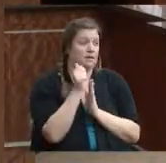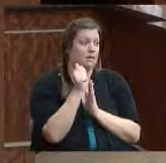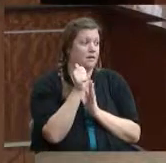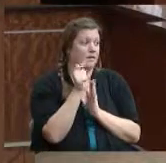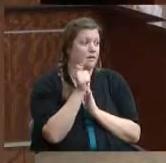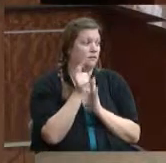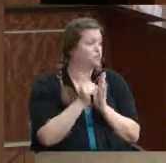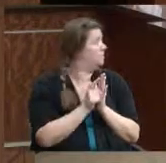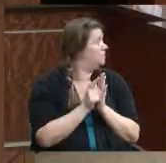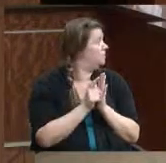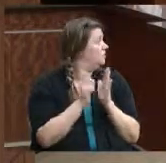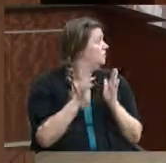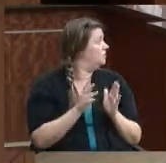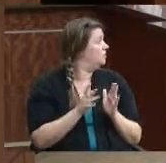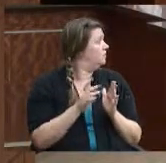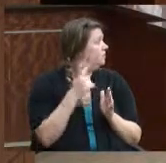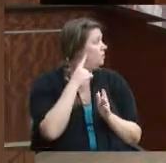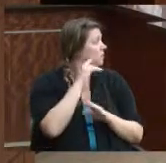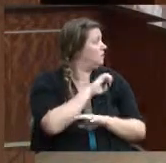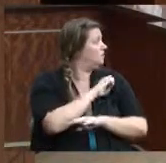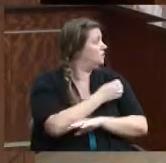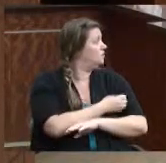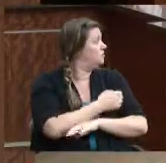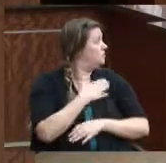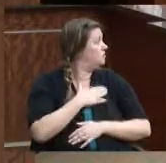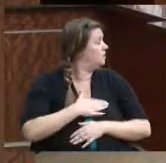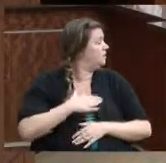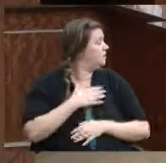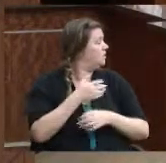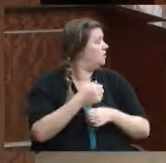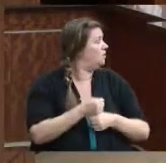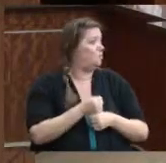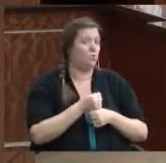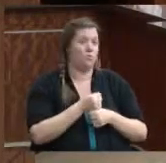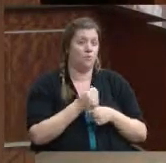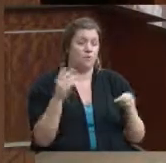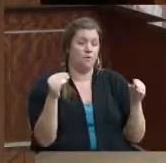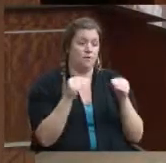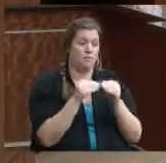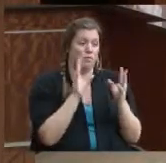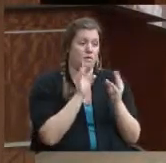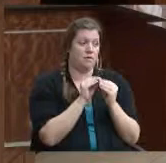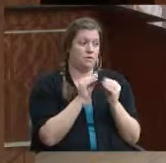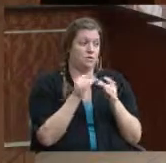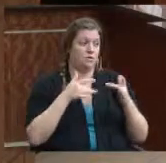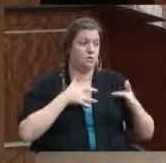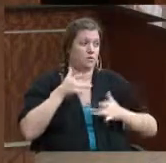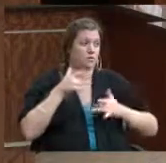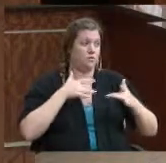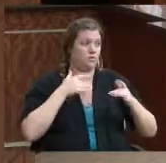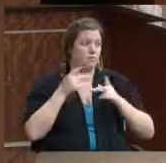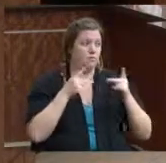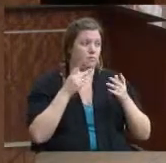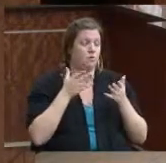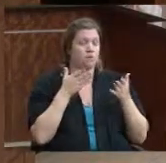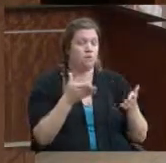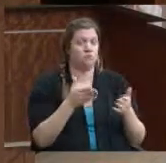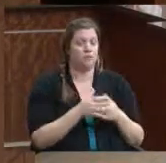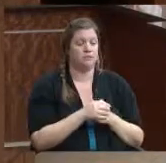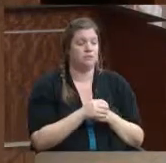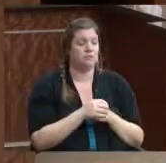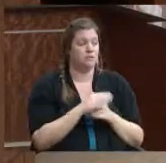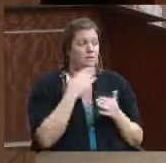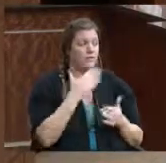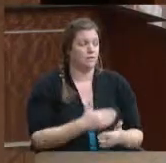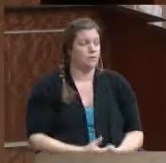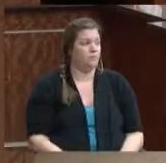this property and Paradise Energy please call additional meetings so these concerns of our residents can be addressed.